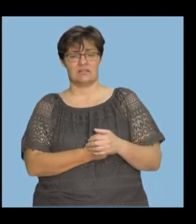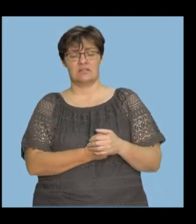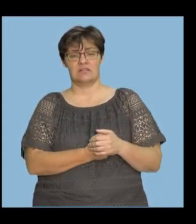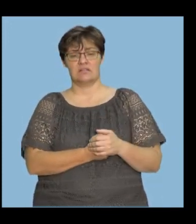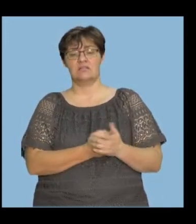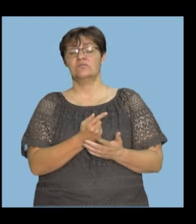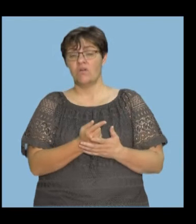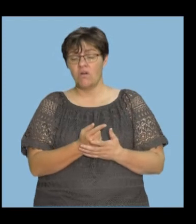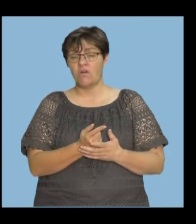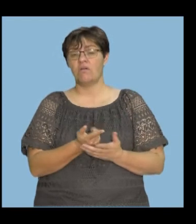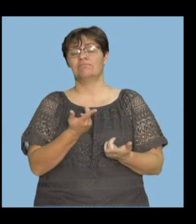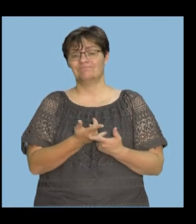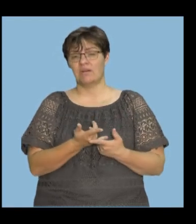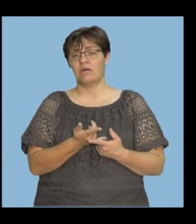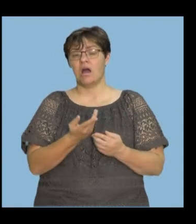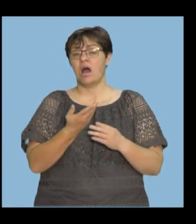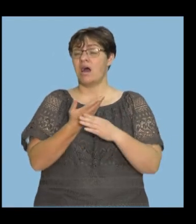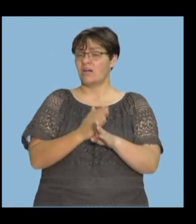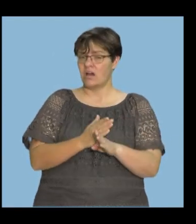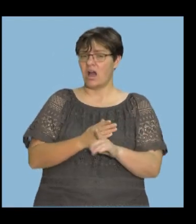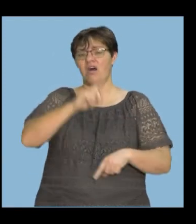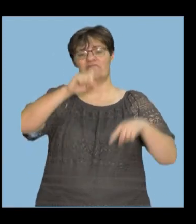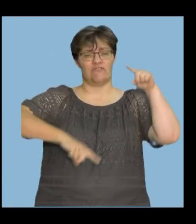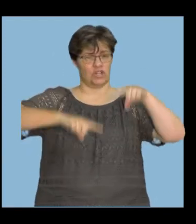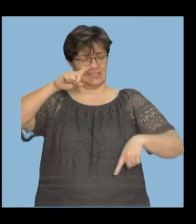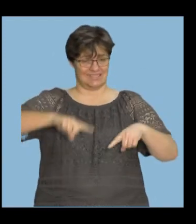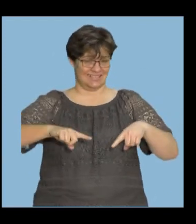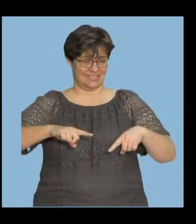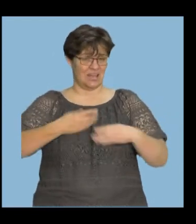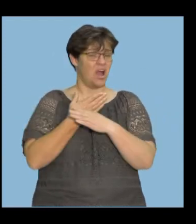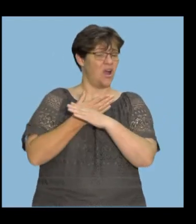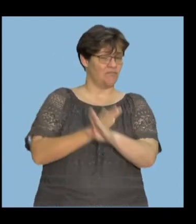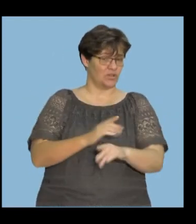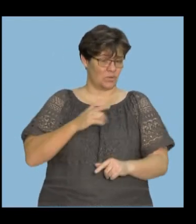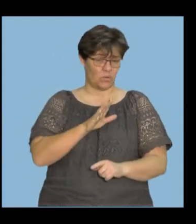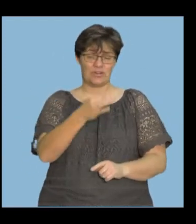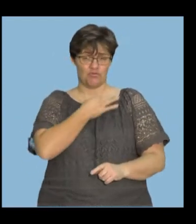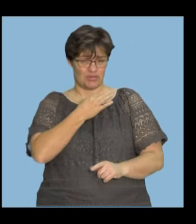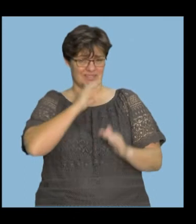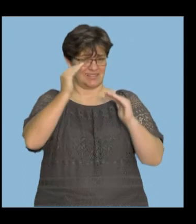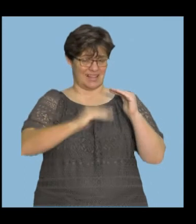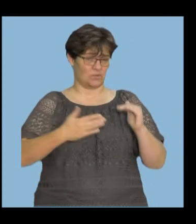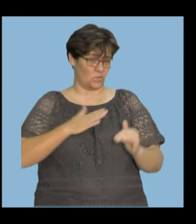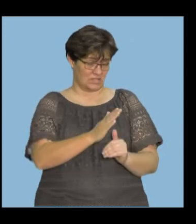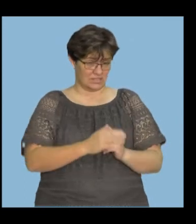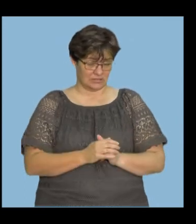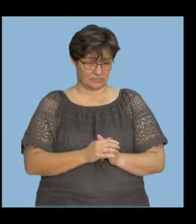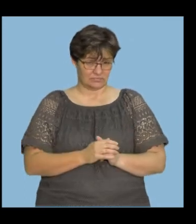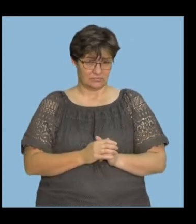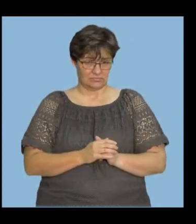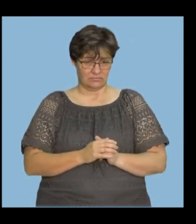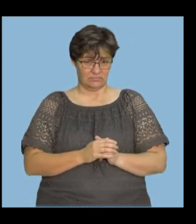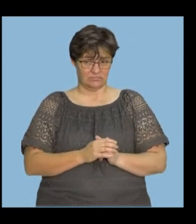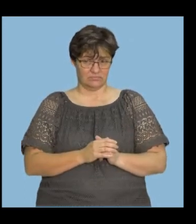fund managers wishes to avoid volatility, remember volatility, we're talking about risk. There is no